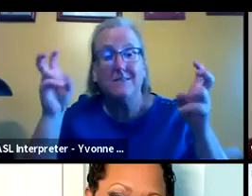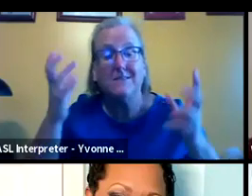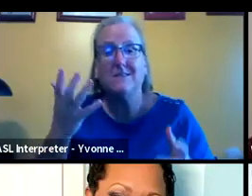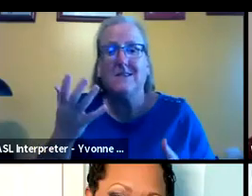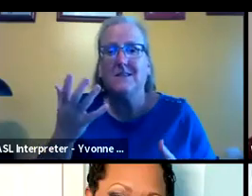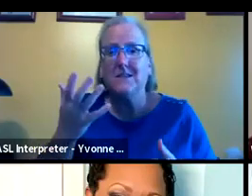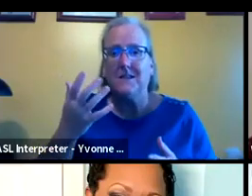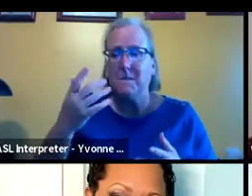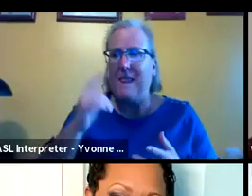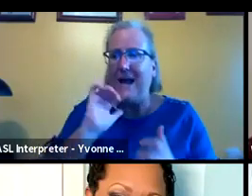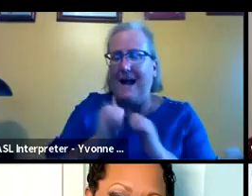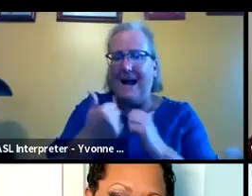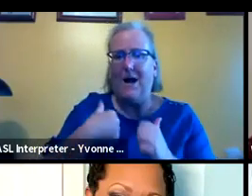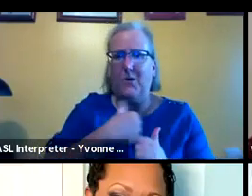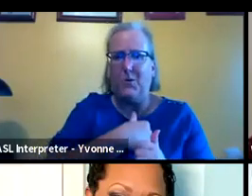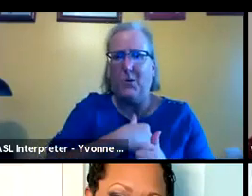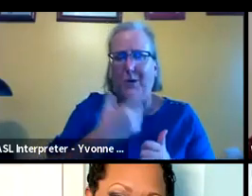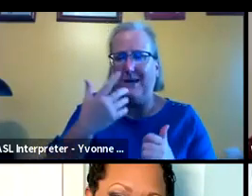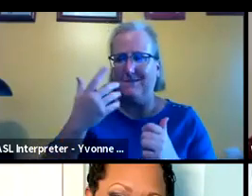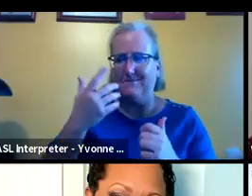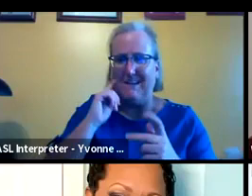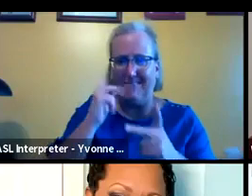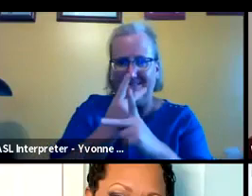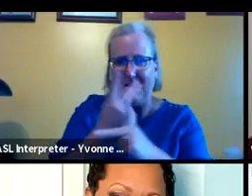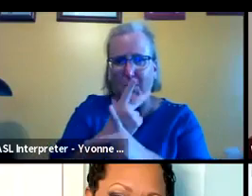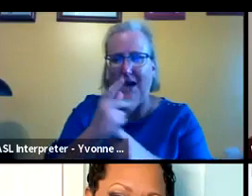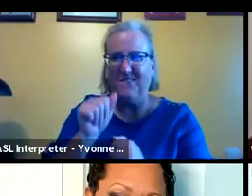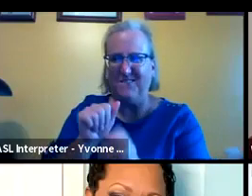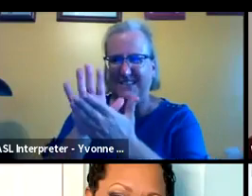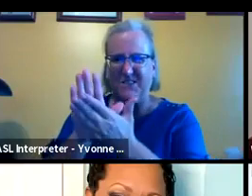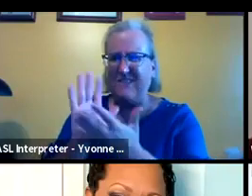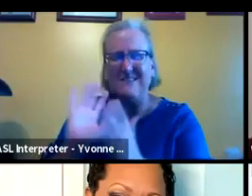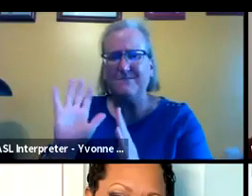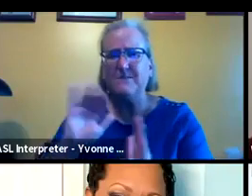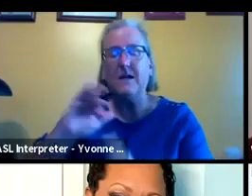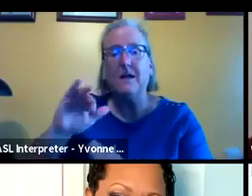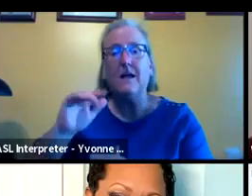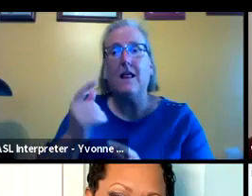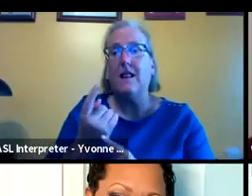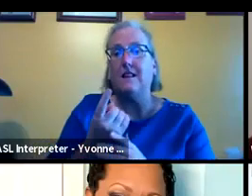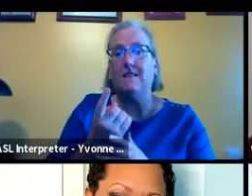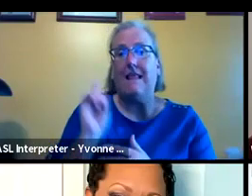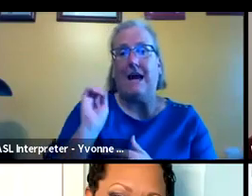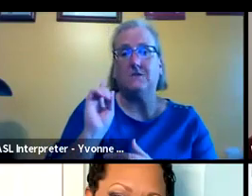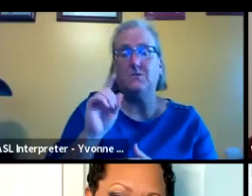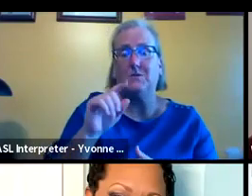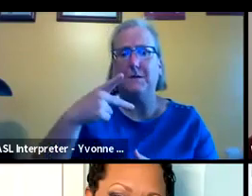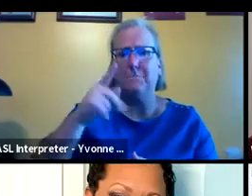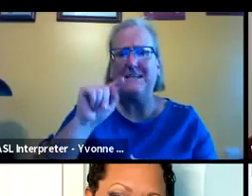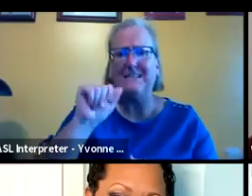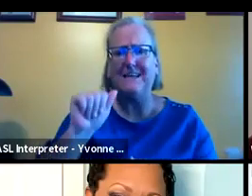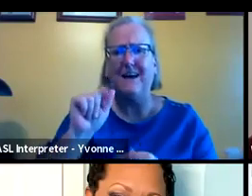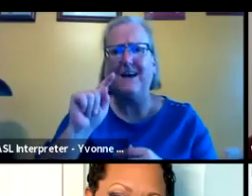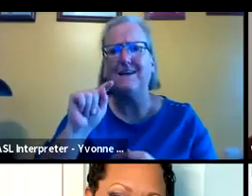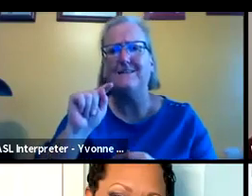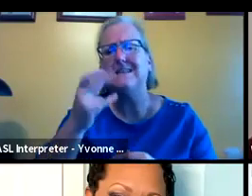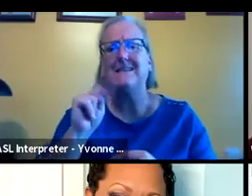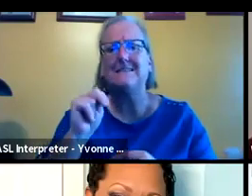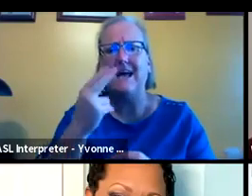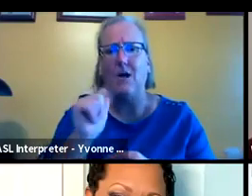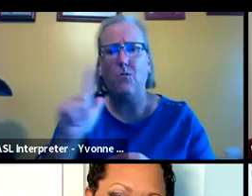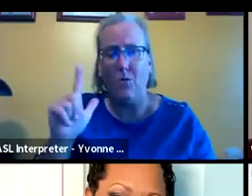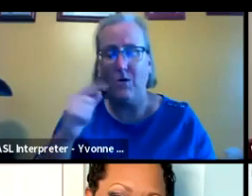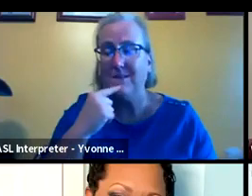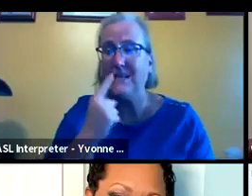face-to-face discussion or instruction as we move further. Last week at the Delaware PTA Town Hall, one of the panelists said that what we need at